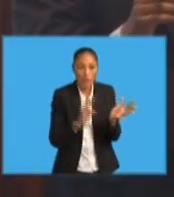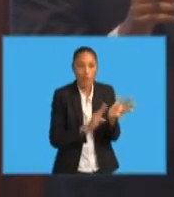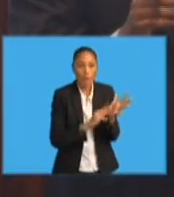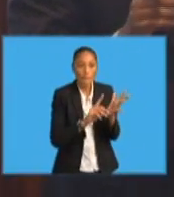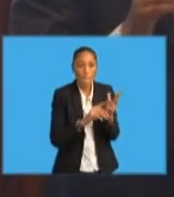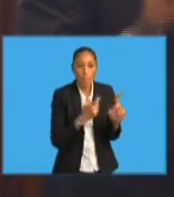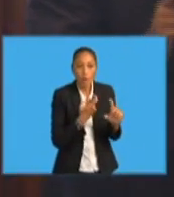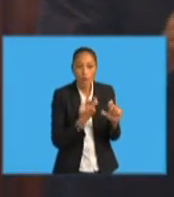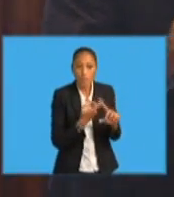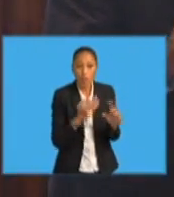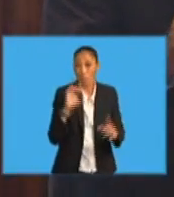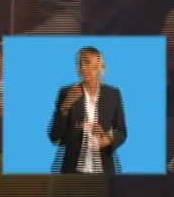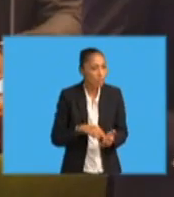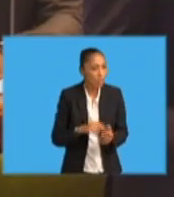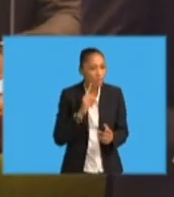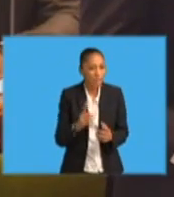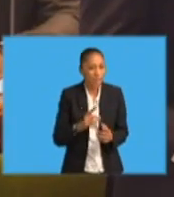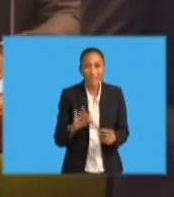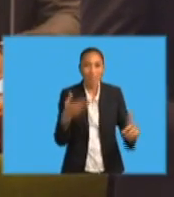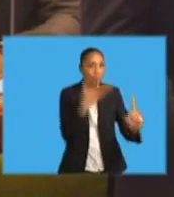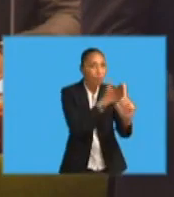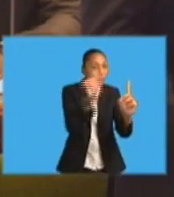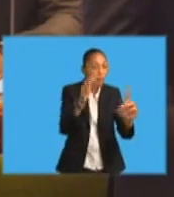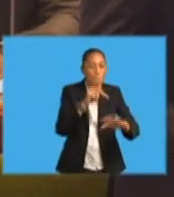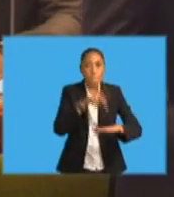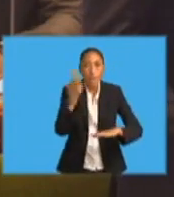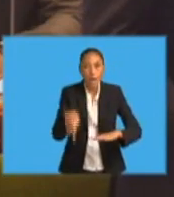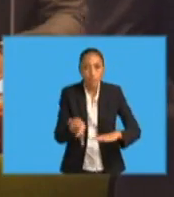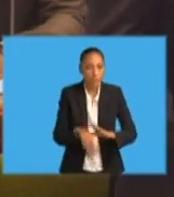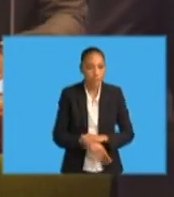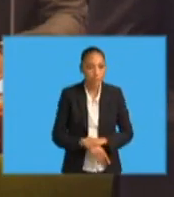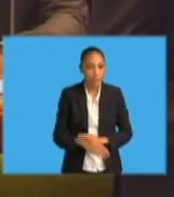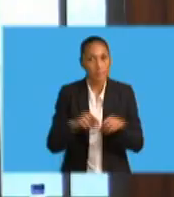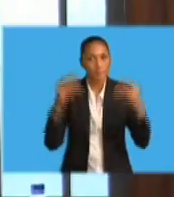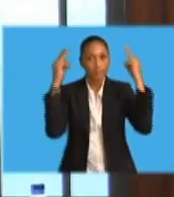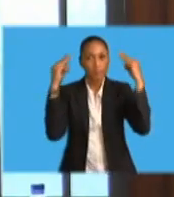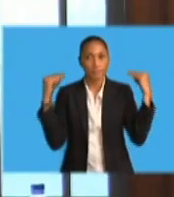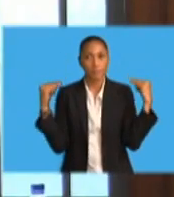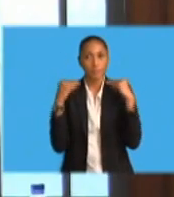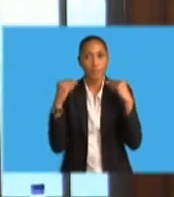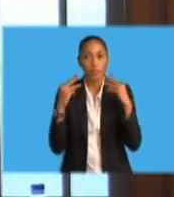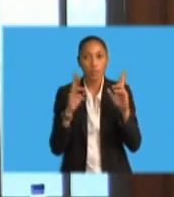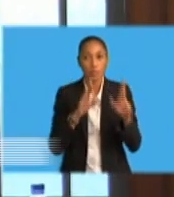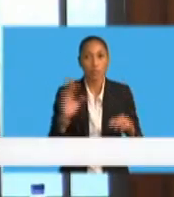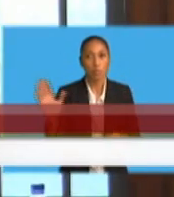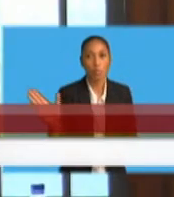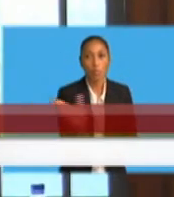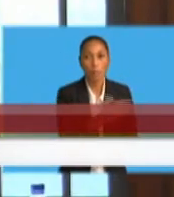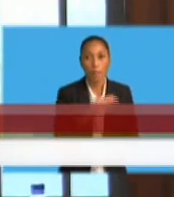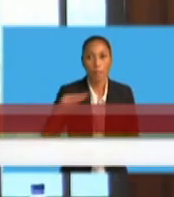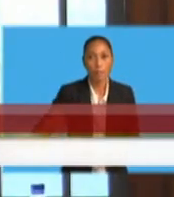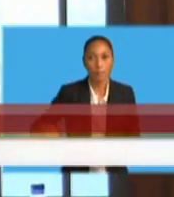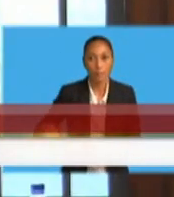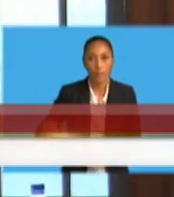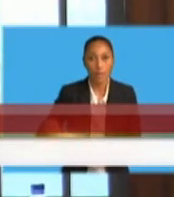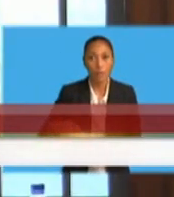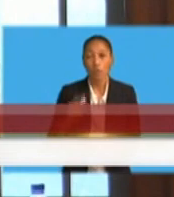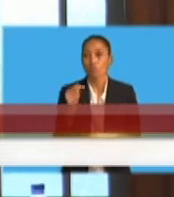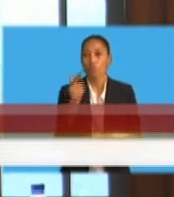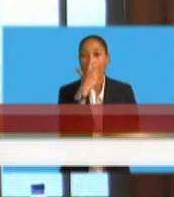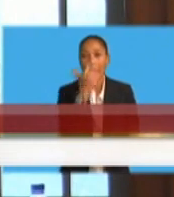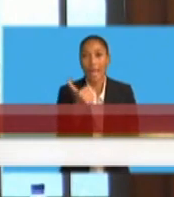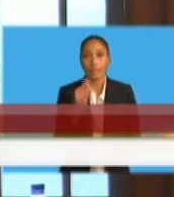in addressing service issues, and this is supported by the opposition, whether it is in rural, remote,